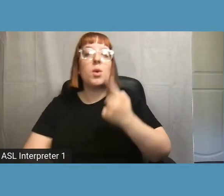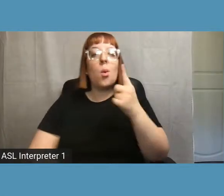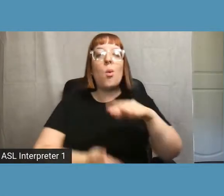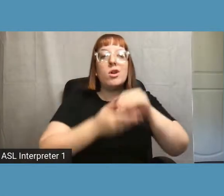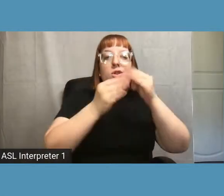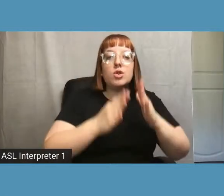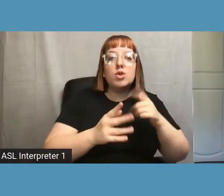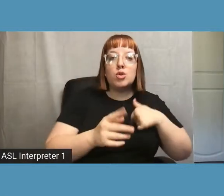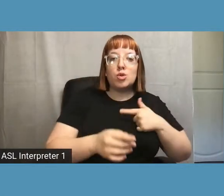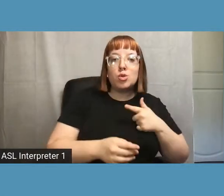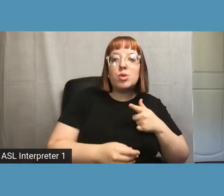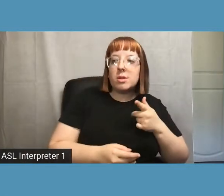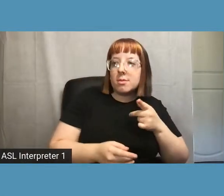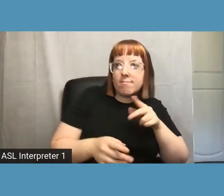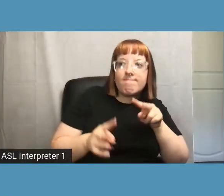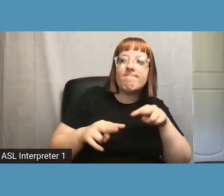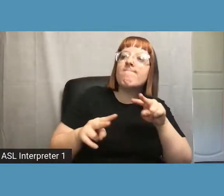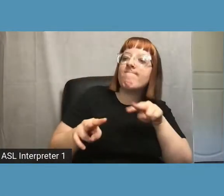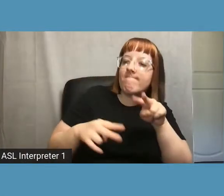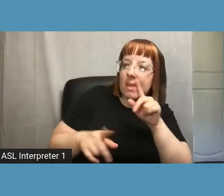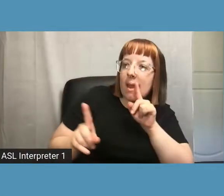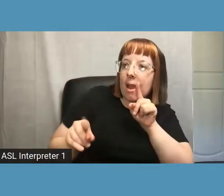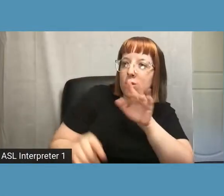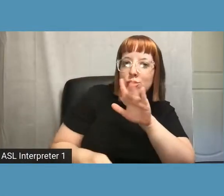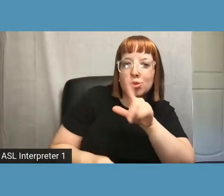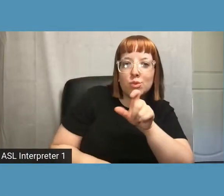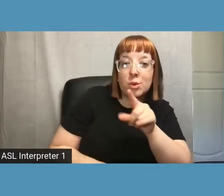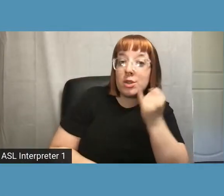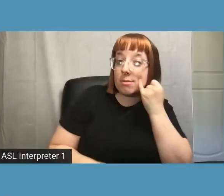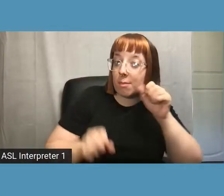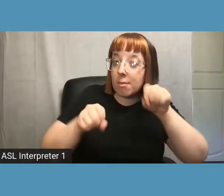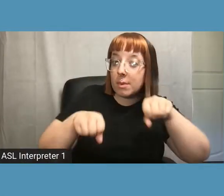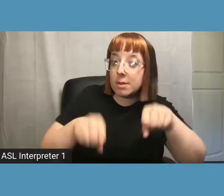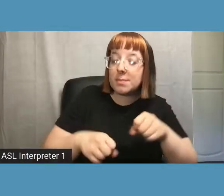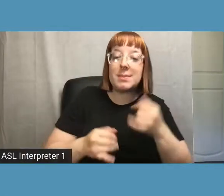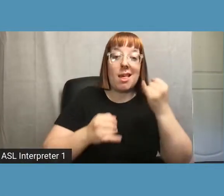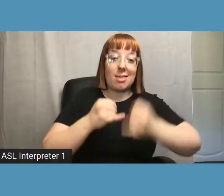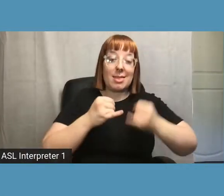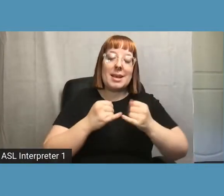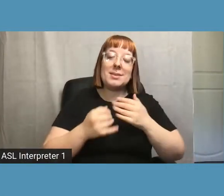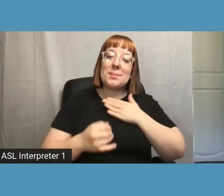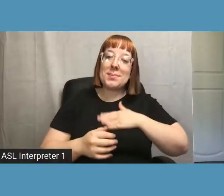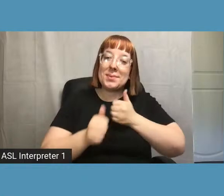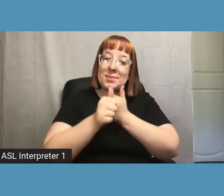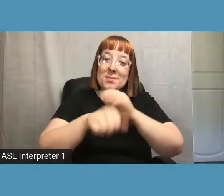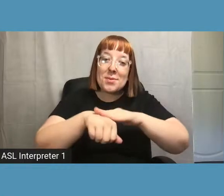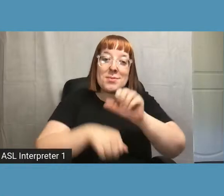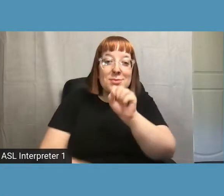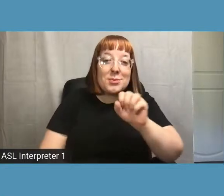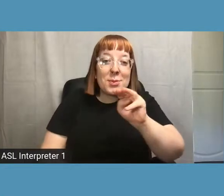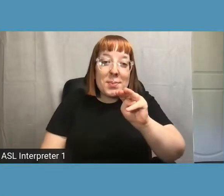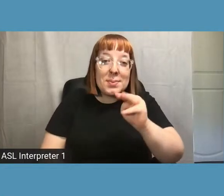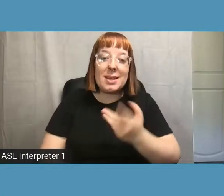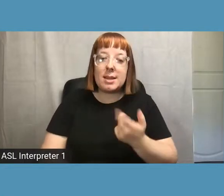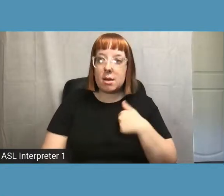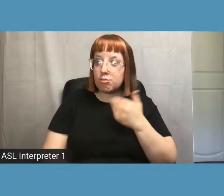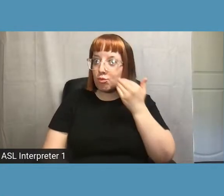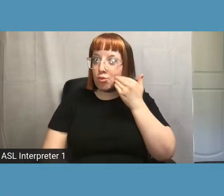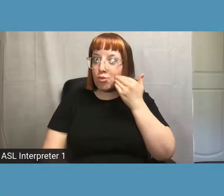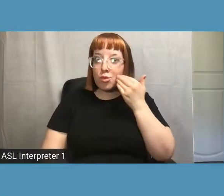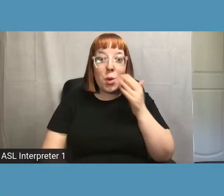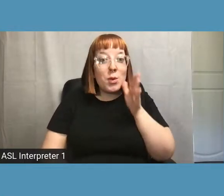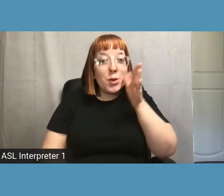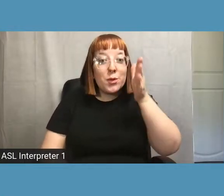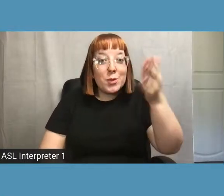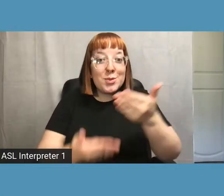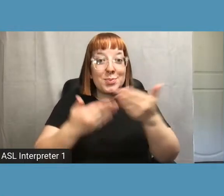technology fellows will get back to you. Lastly, please follow us on social media to be aware of future programs. Links will be posted